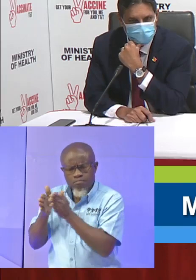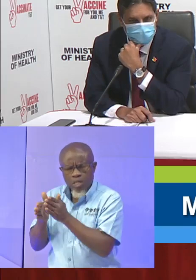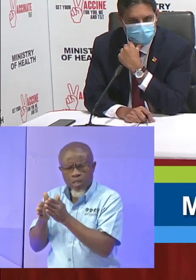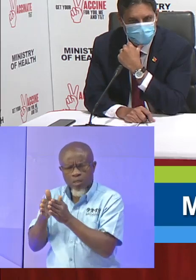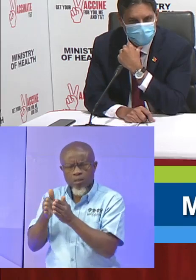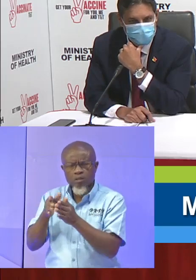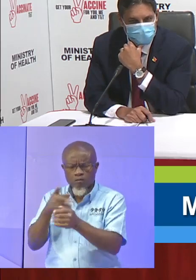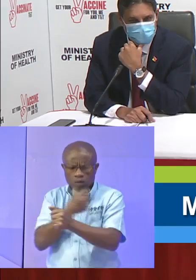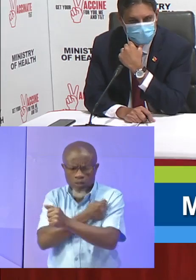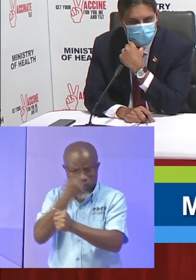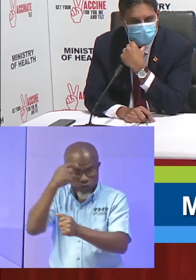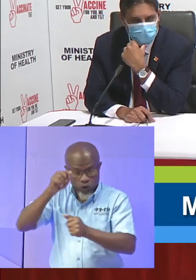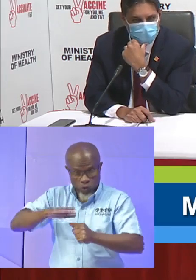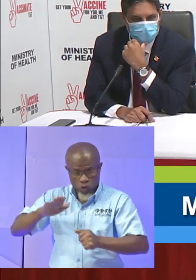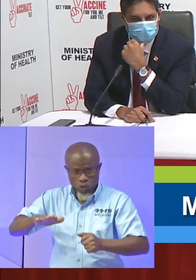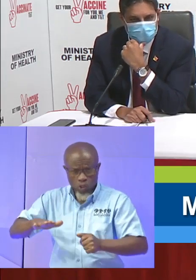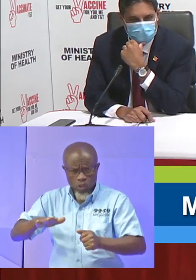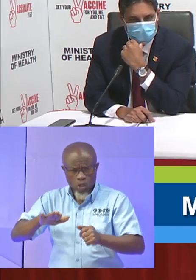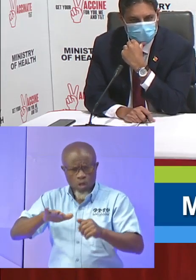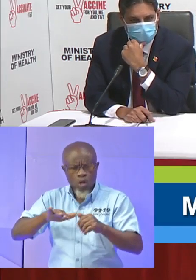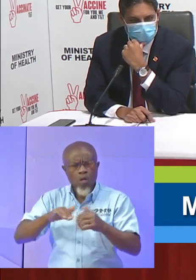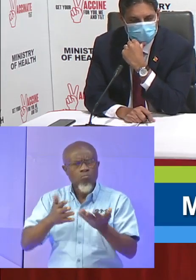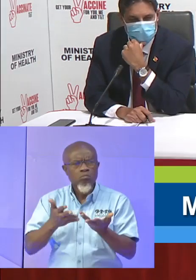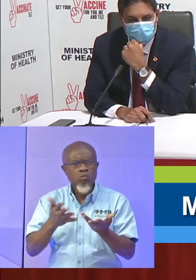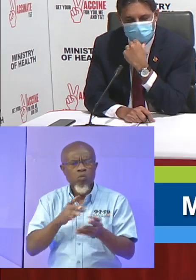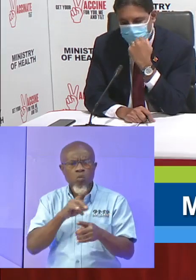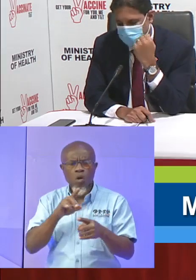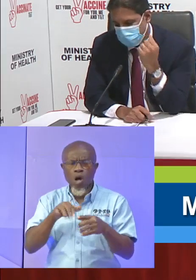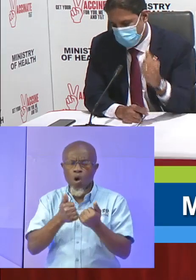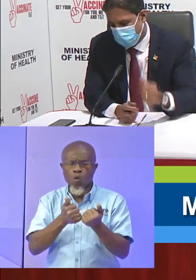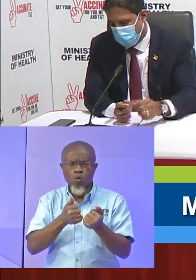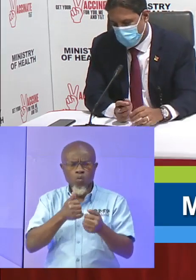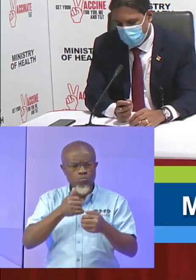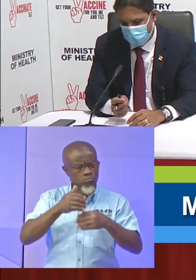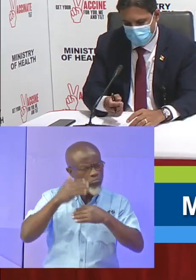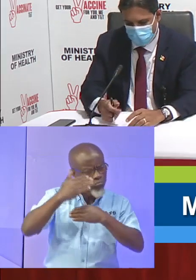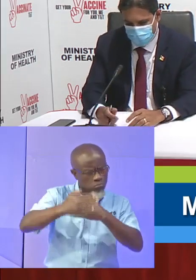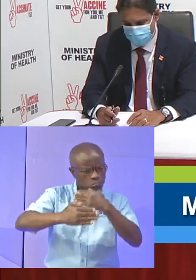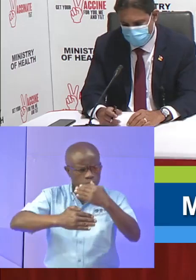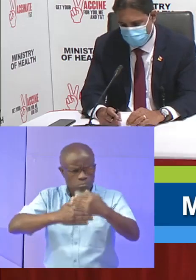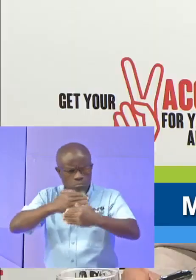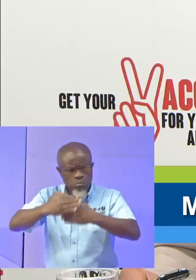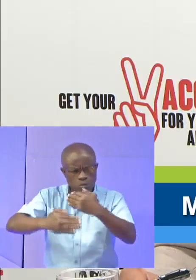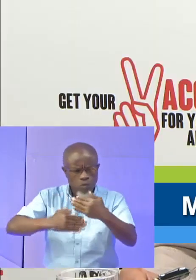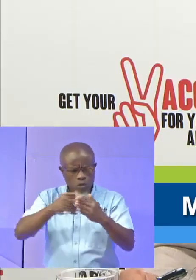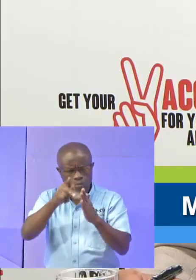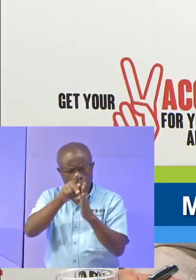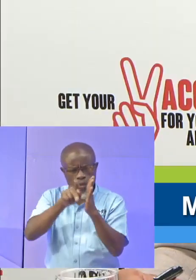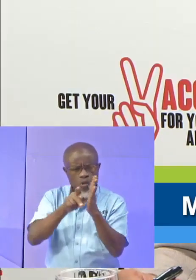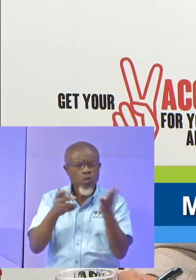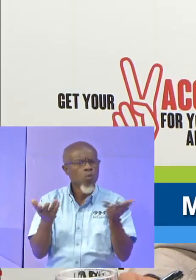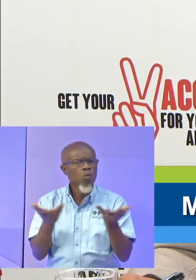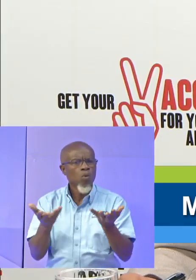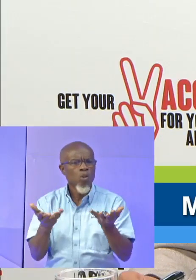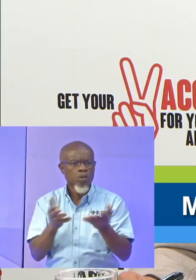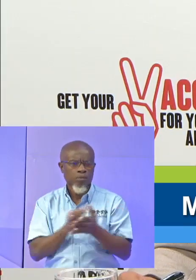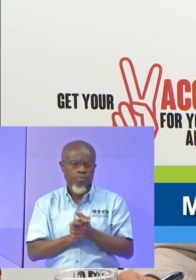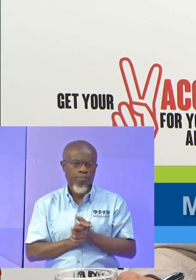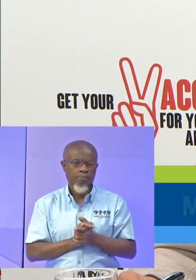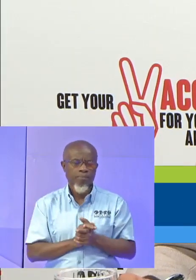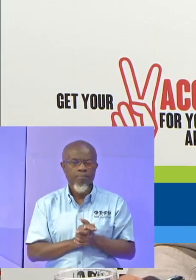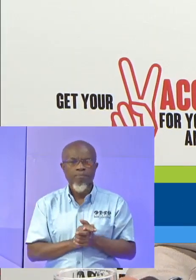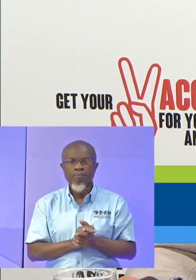under 11 for when we get those vaccines? Thank you. Thank you. So Minister Bacchus